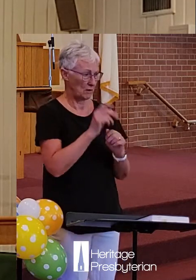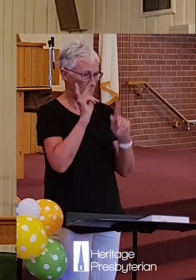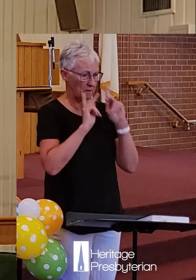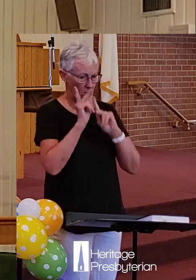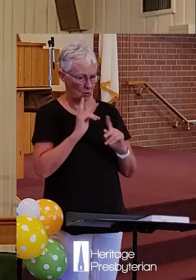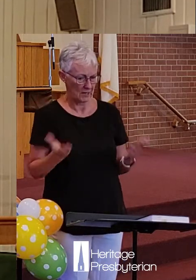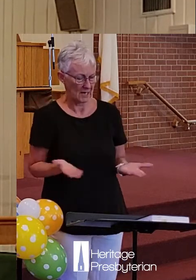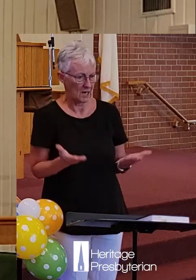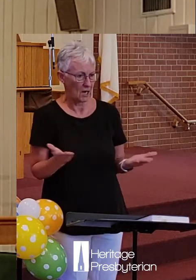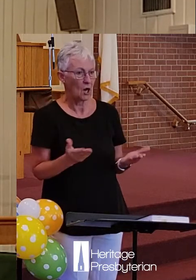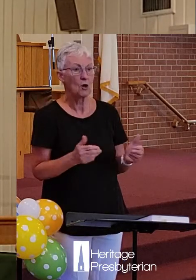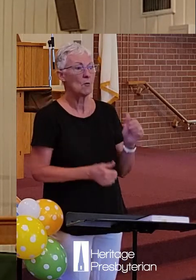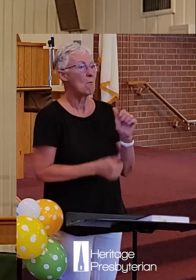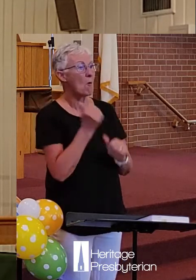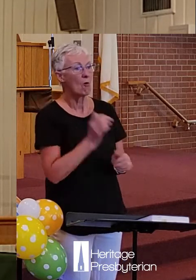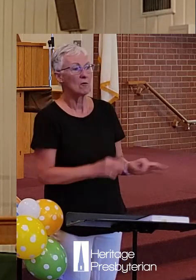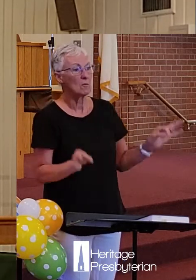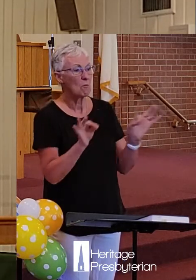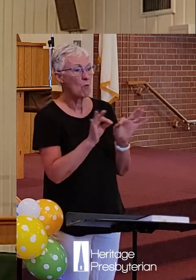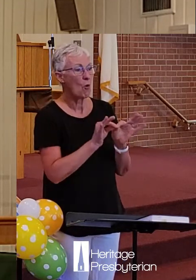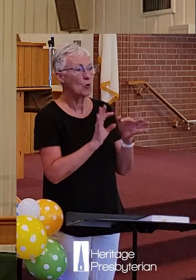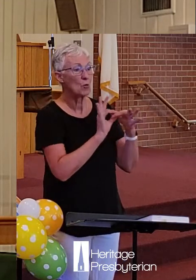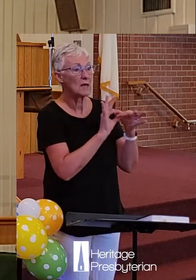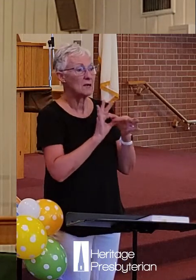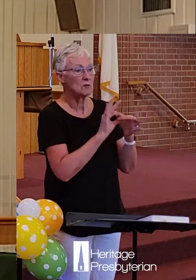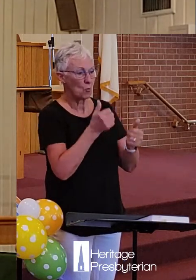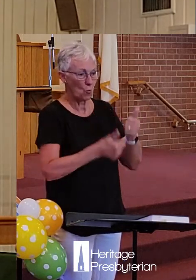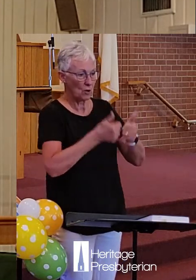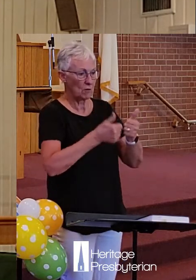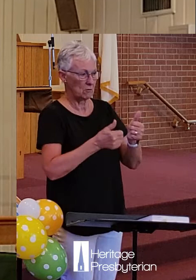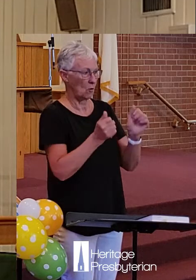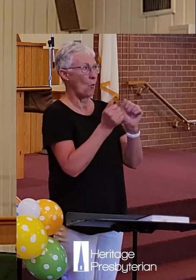of the divine soul and God.